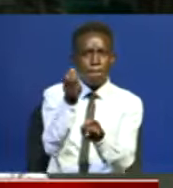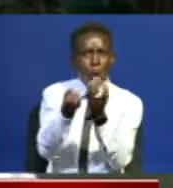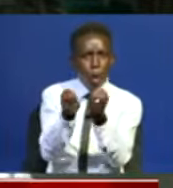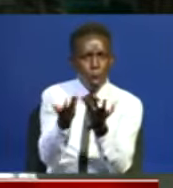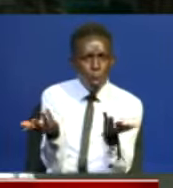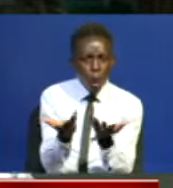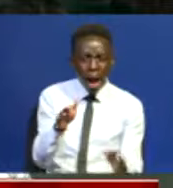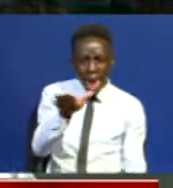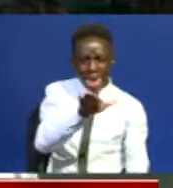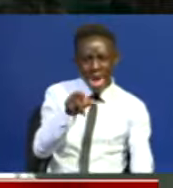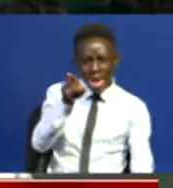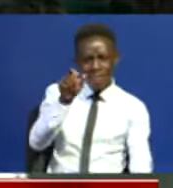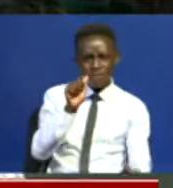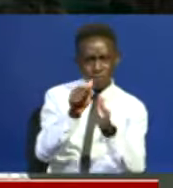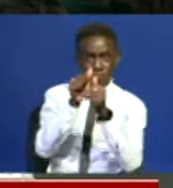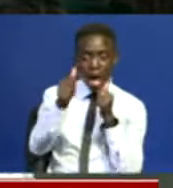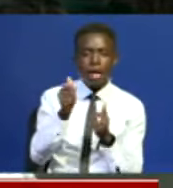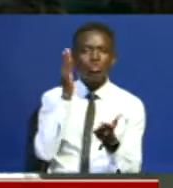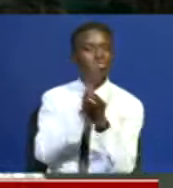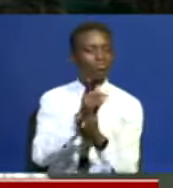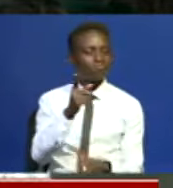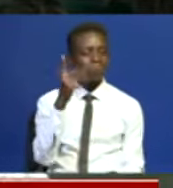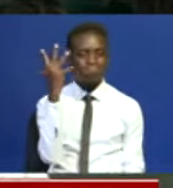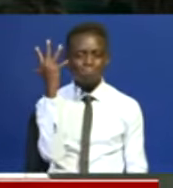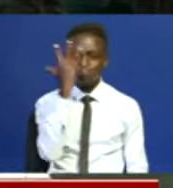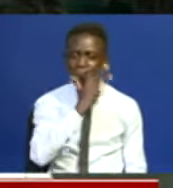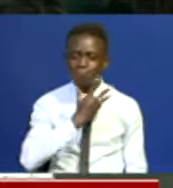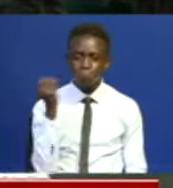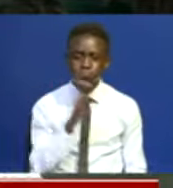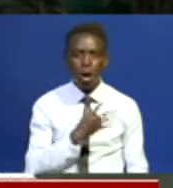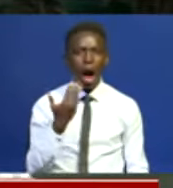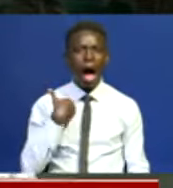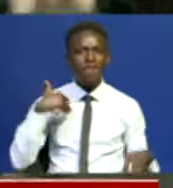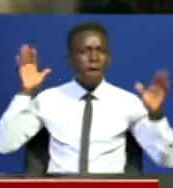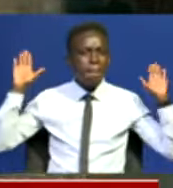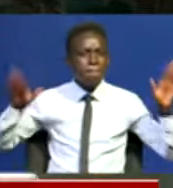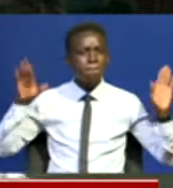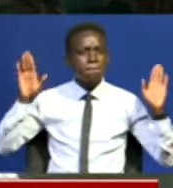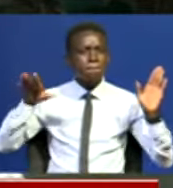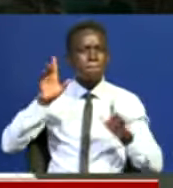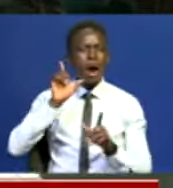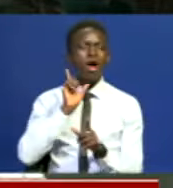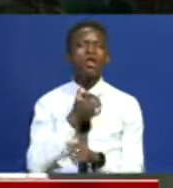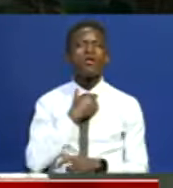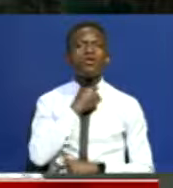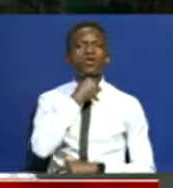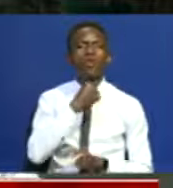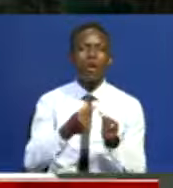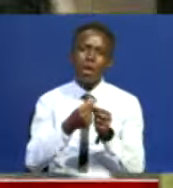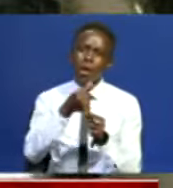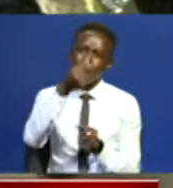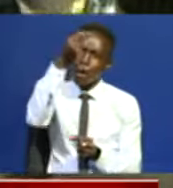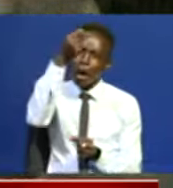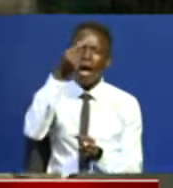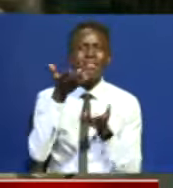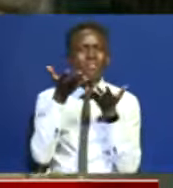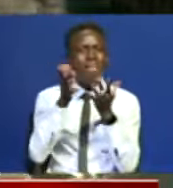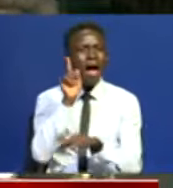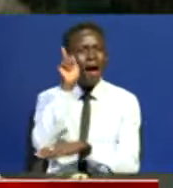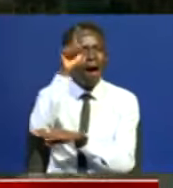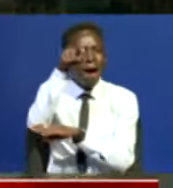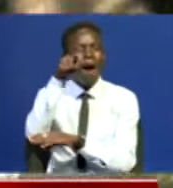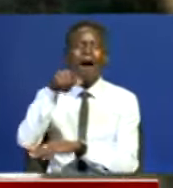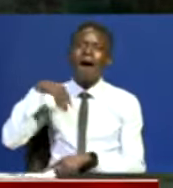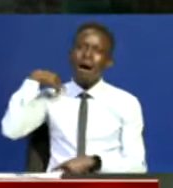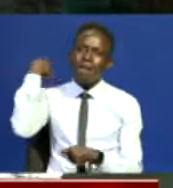so beautiful, where we have millions of flamingos flocking here every year. From this